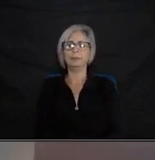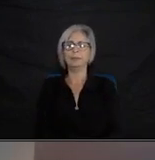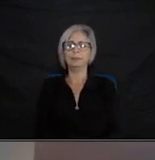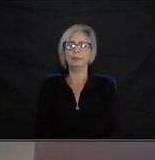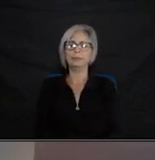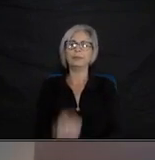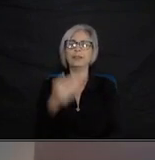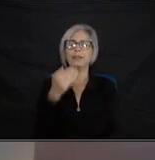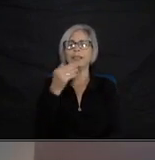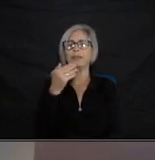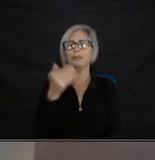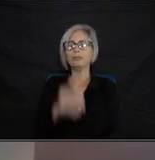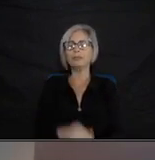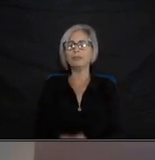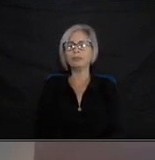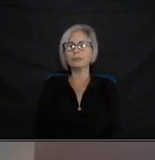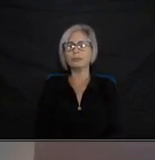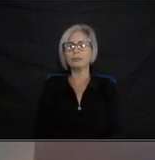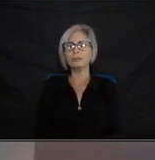And.